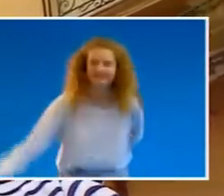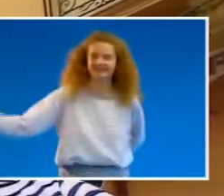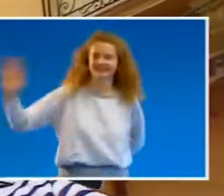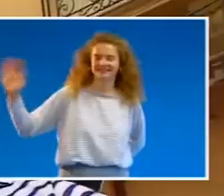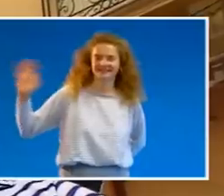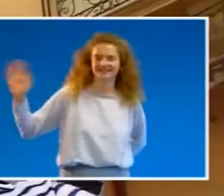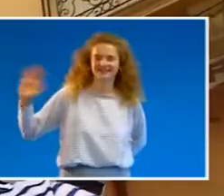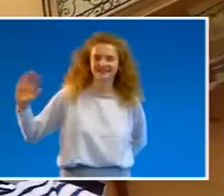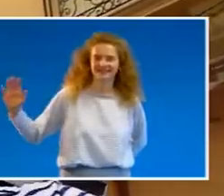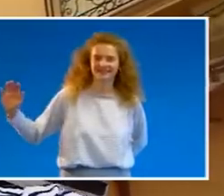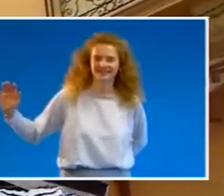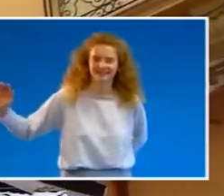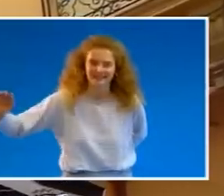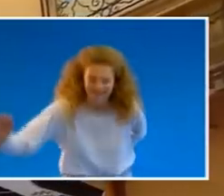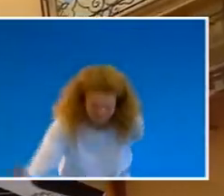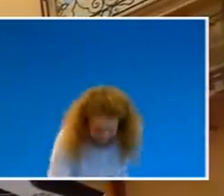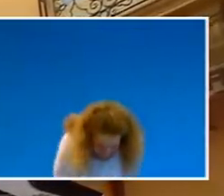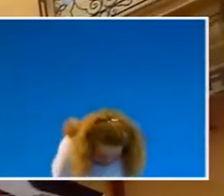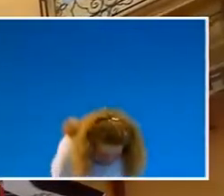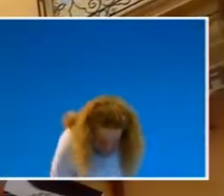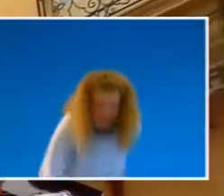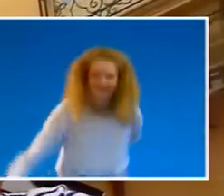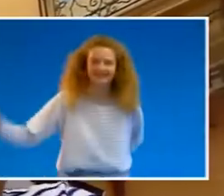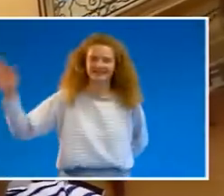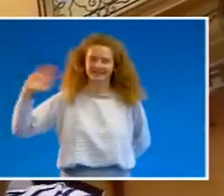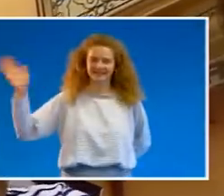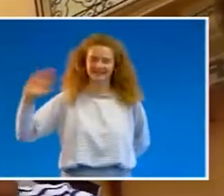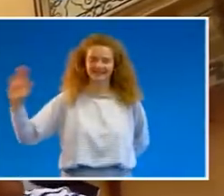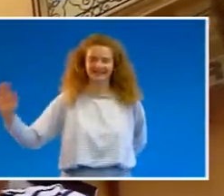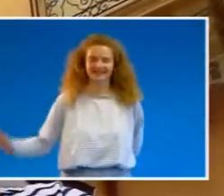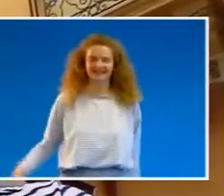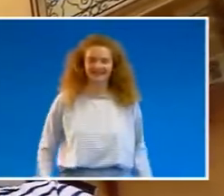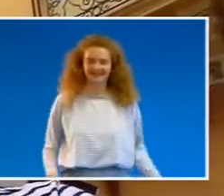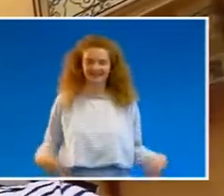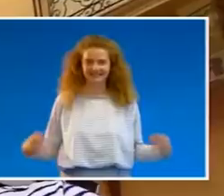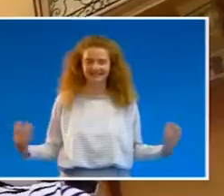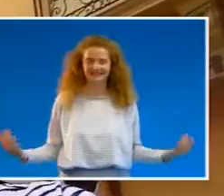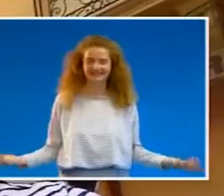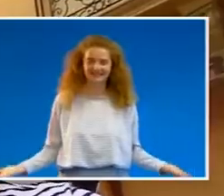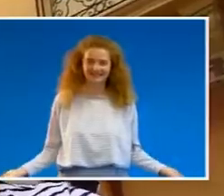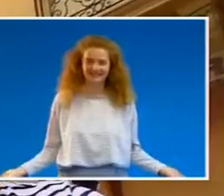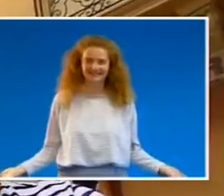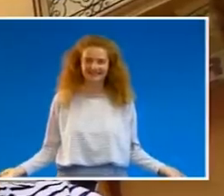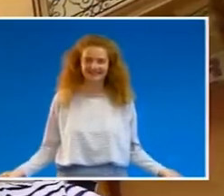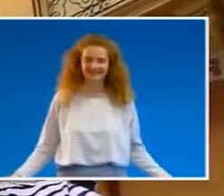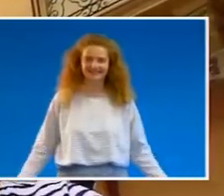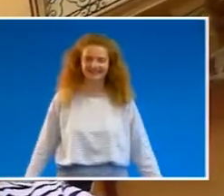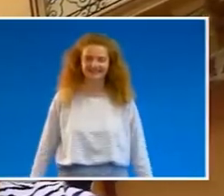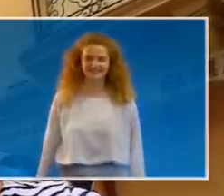and said goodbye. He made a bow and said goodbye to show that he was